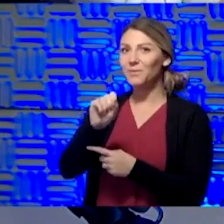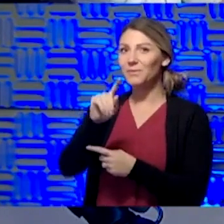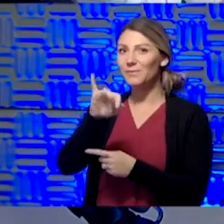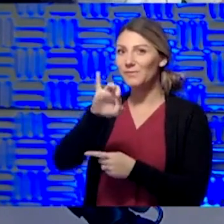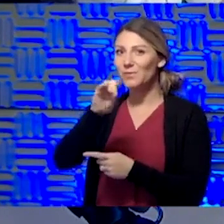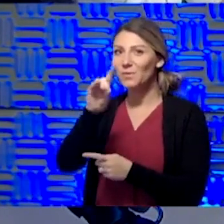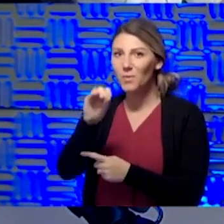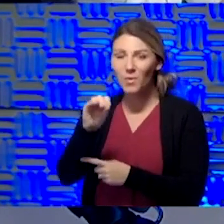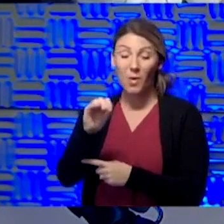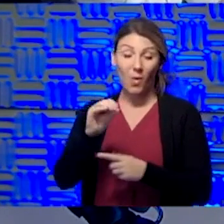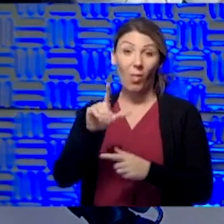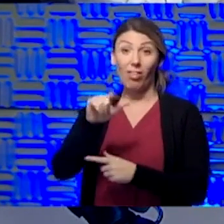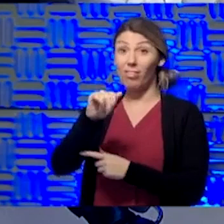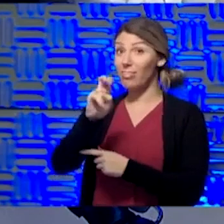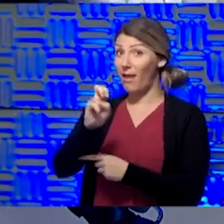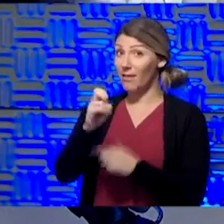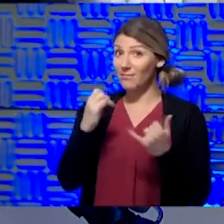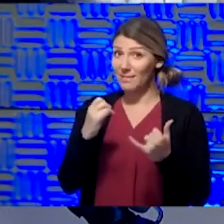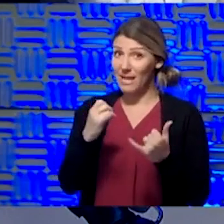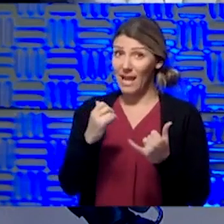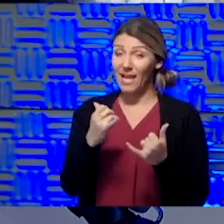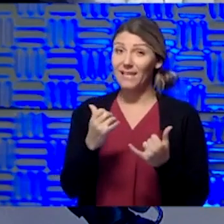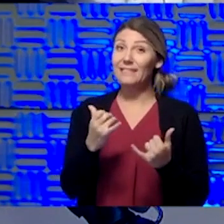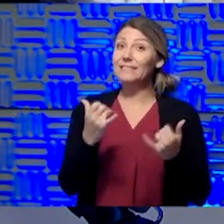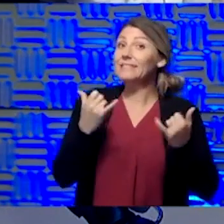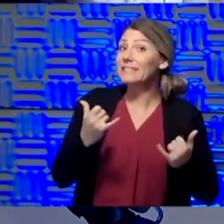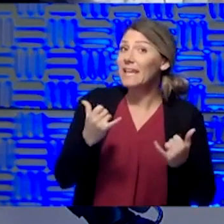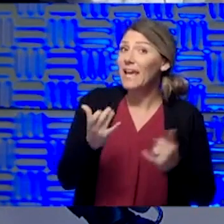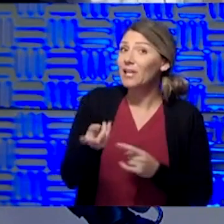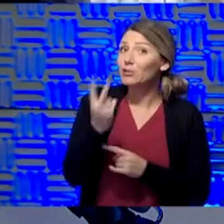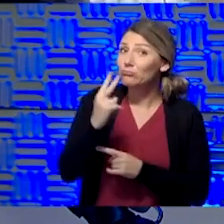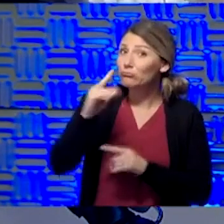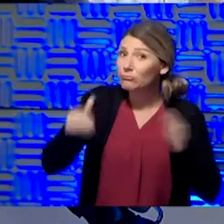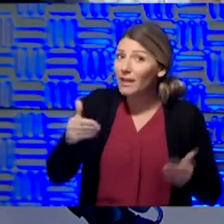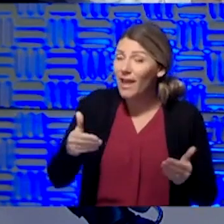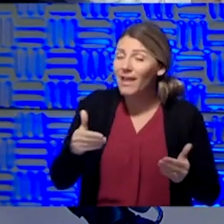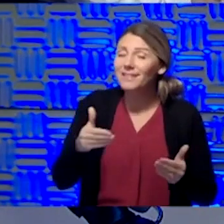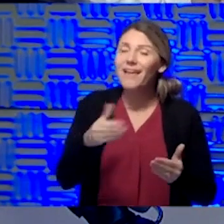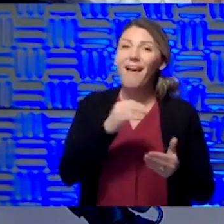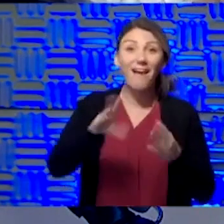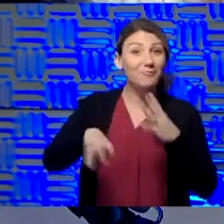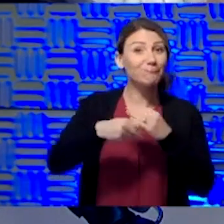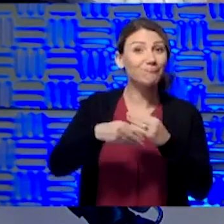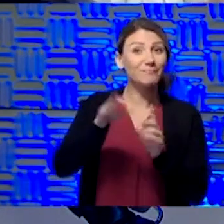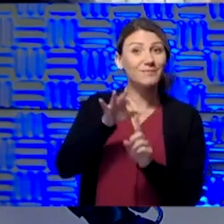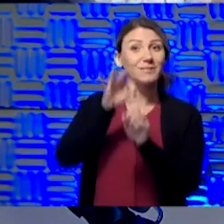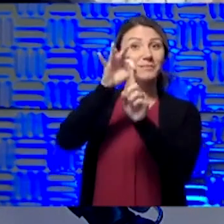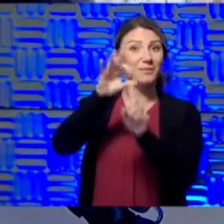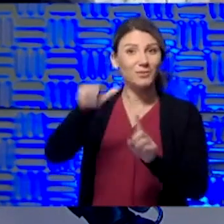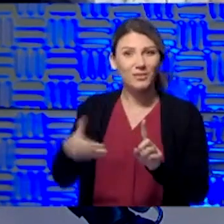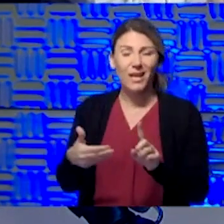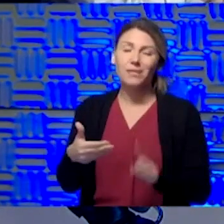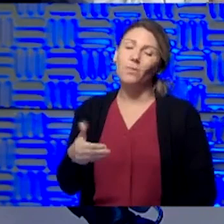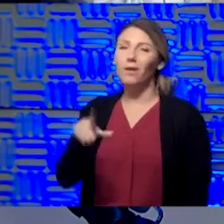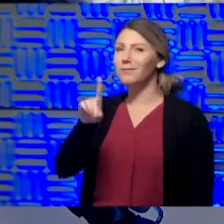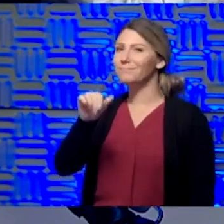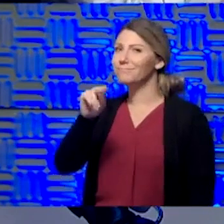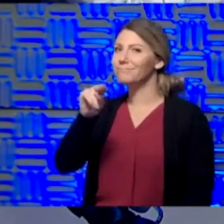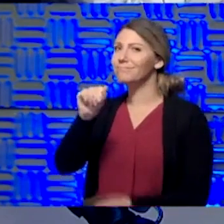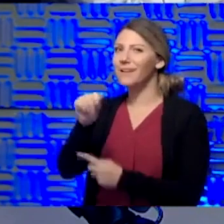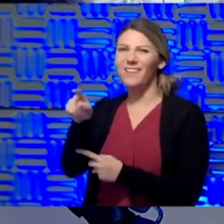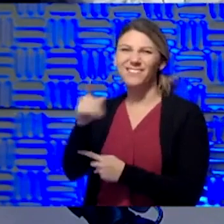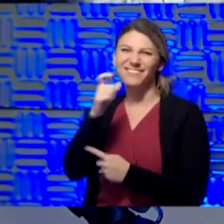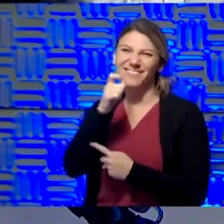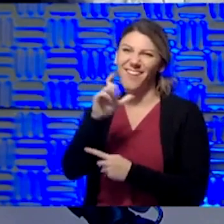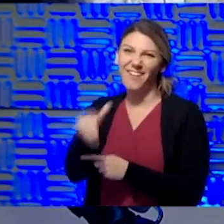And I'm joined today by two guests plus a special guest. I'm going to start, I guess he's not really a guest. Hawkeye, you're not a guest anymore. You're just here all the time. What are the